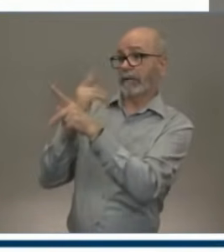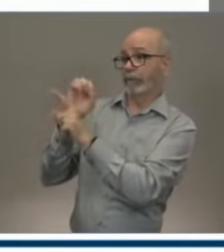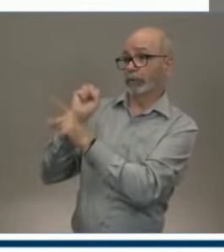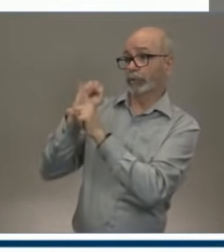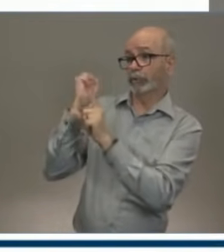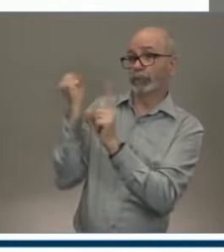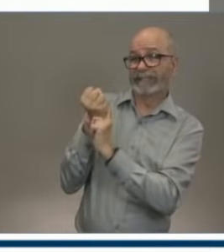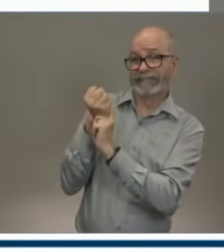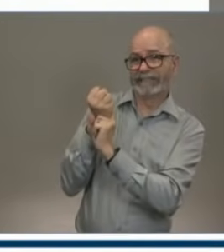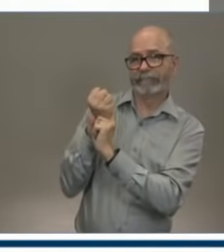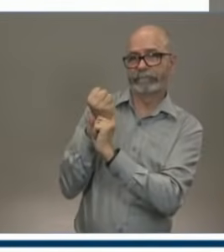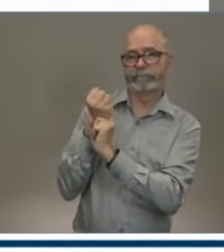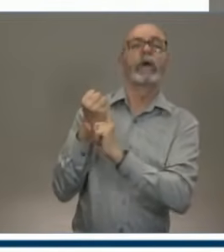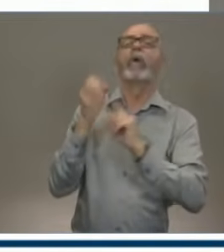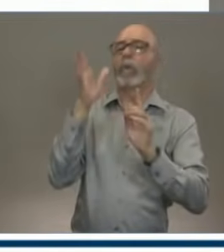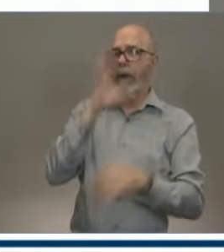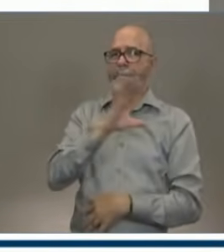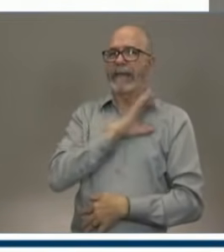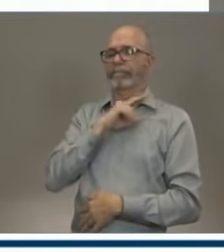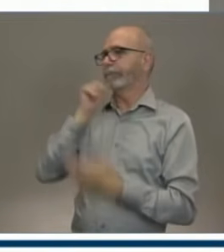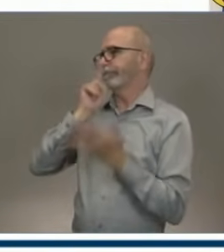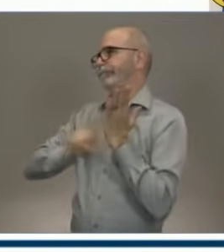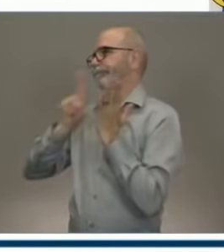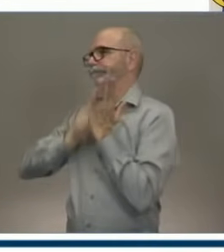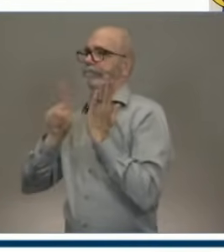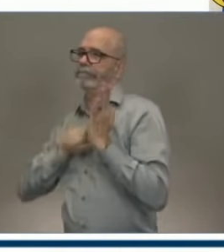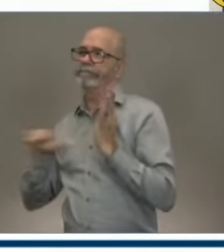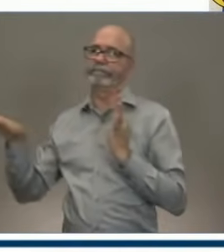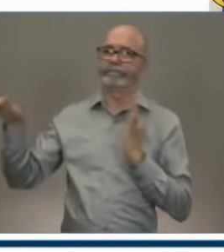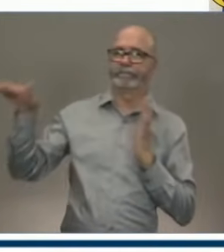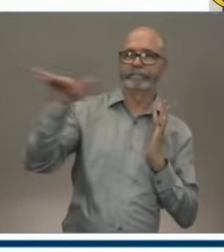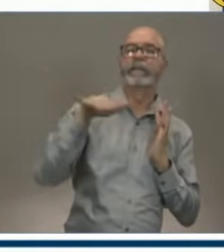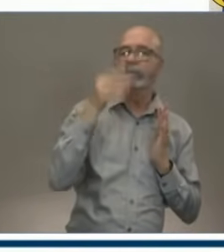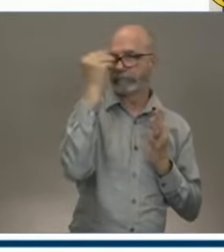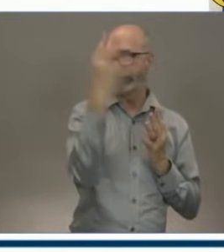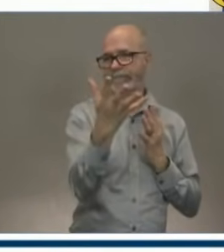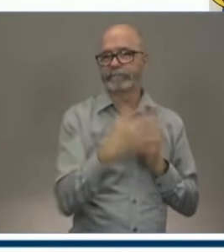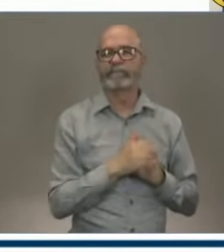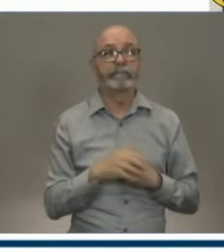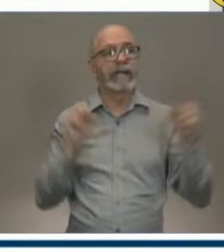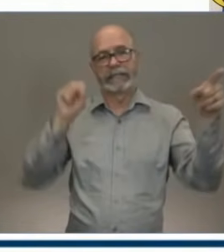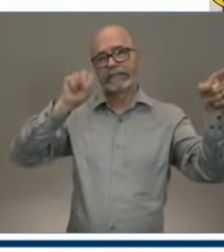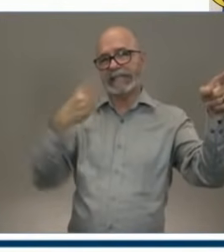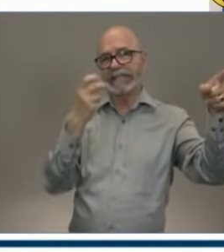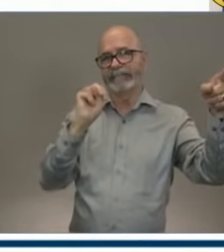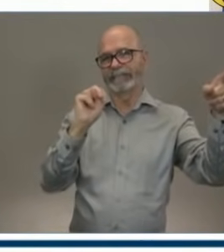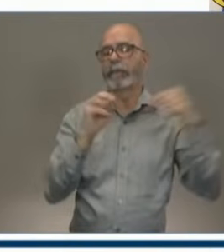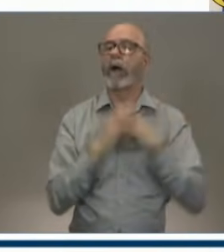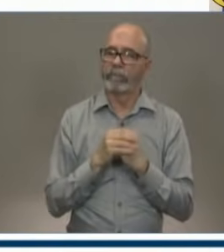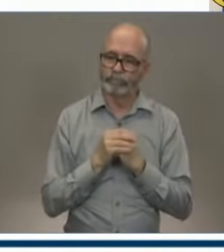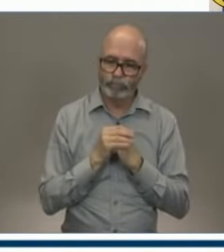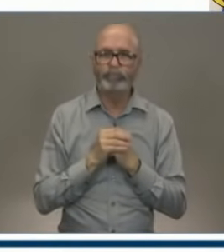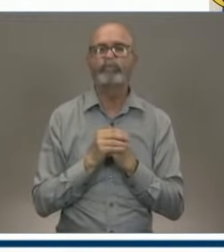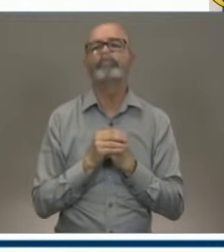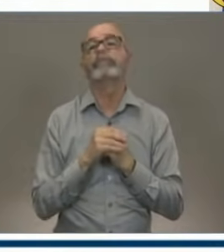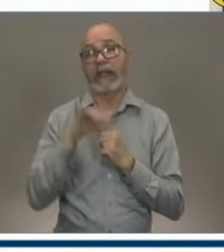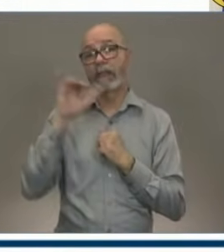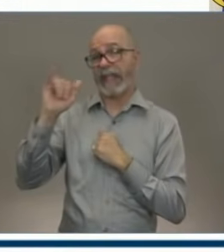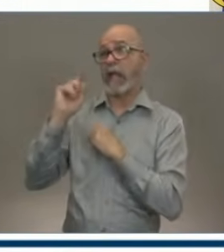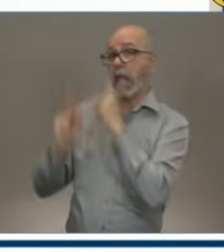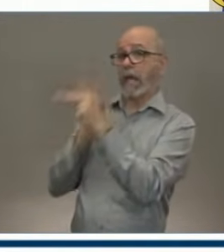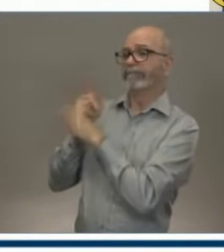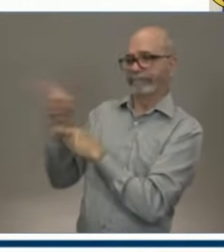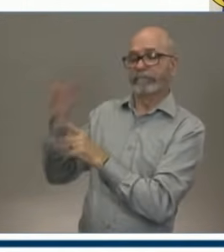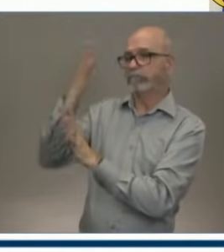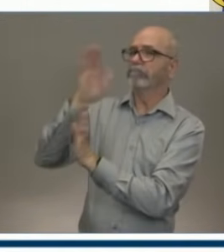police to monitor and take the appropriate action. Not speaking to that particular event, but I'm sure all of you remember